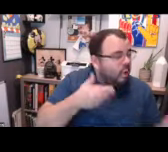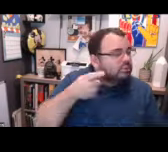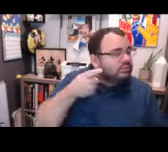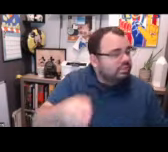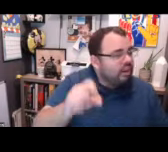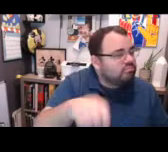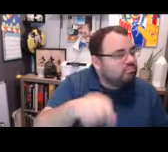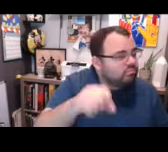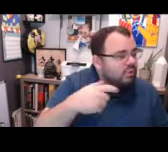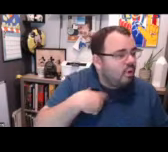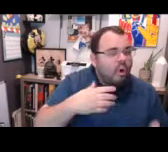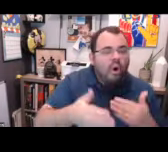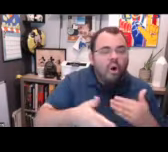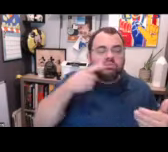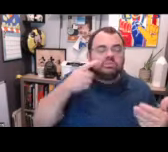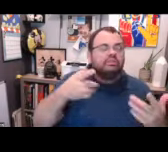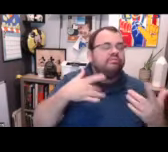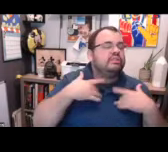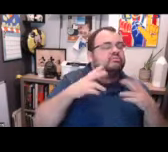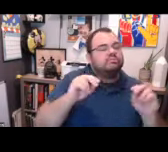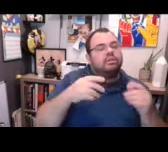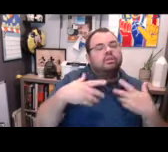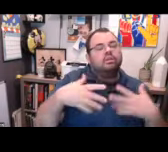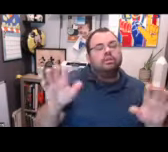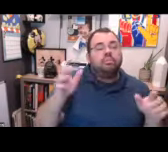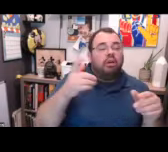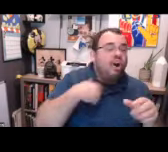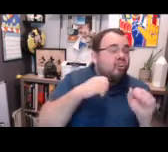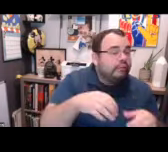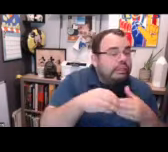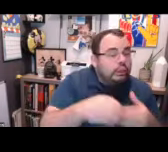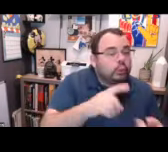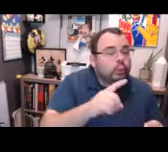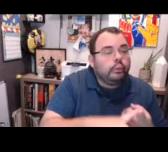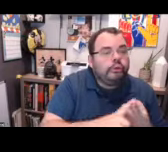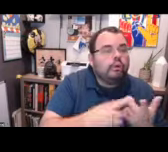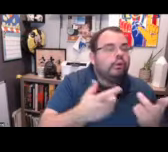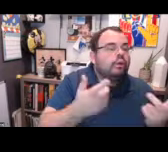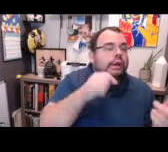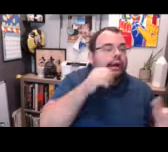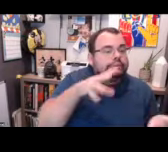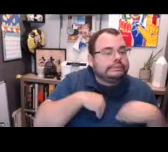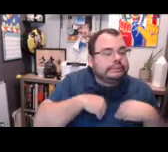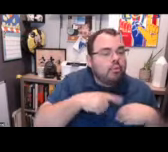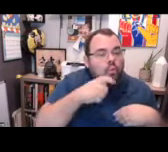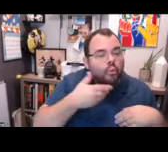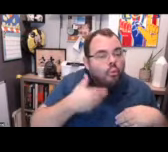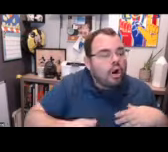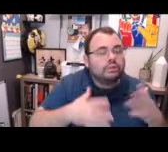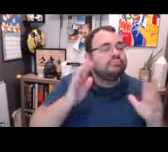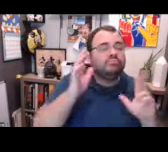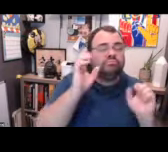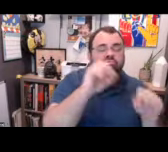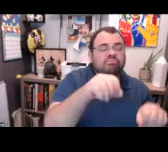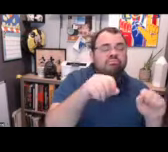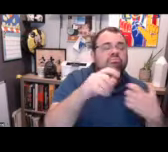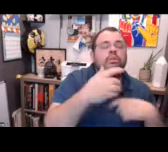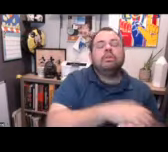then. I almost closed it off. I almost got so tired of it. That was leading me